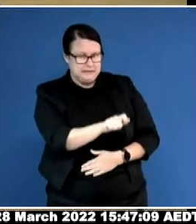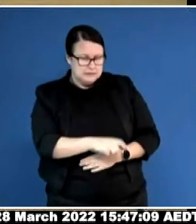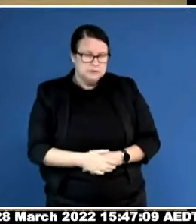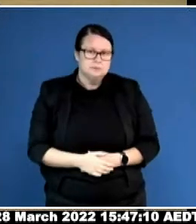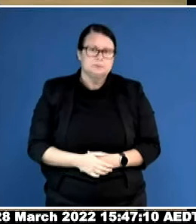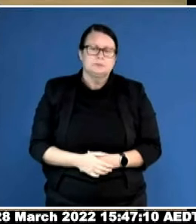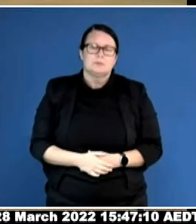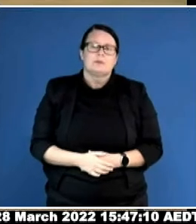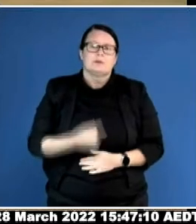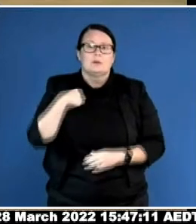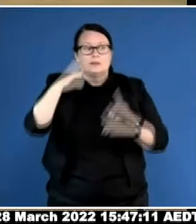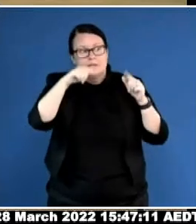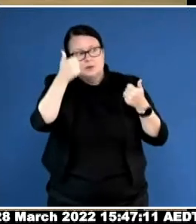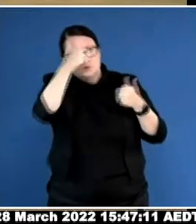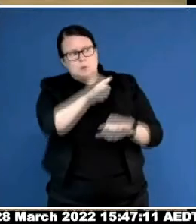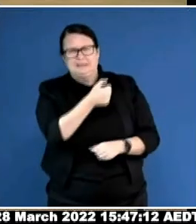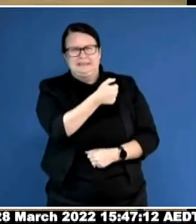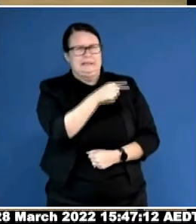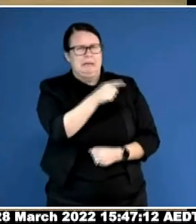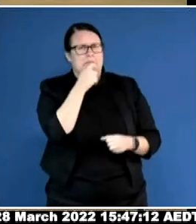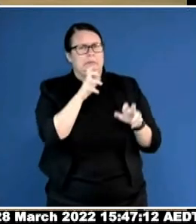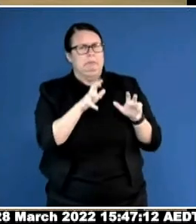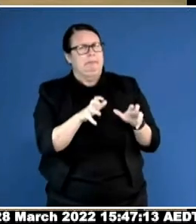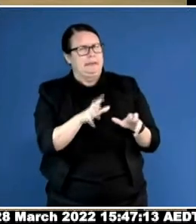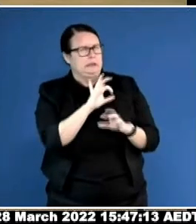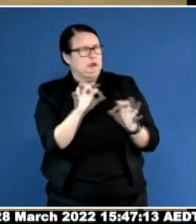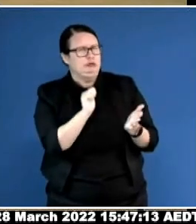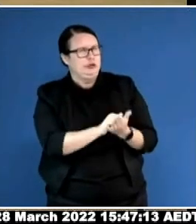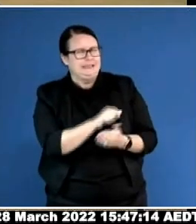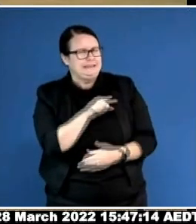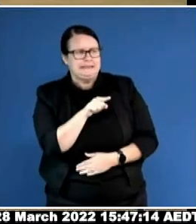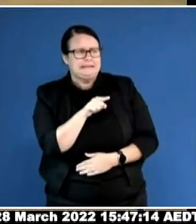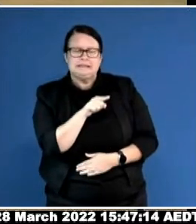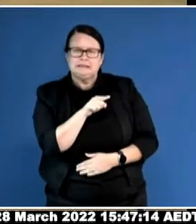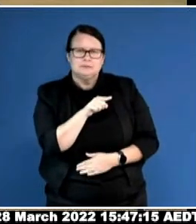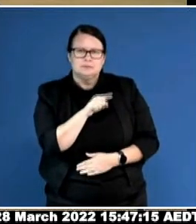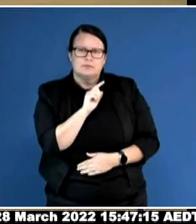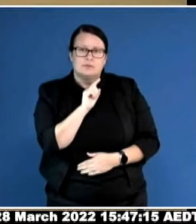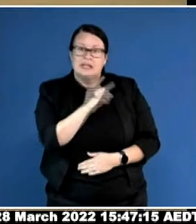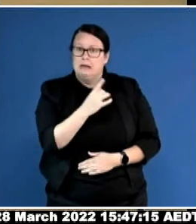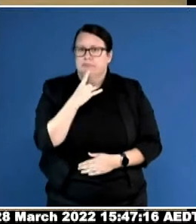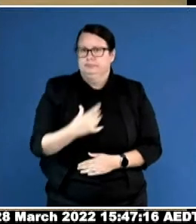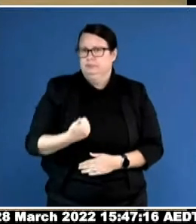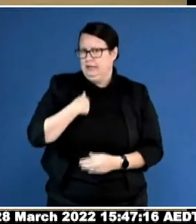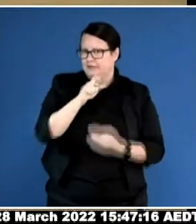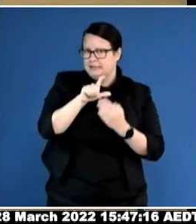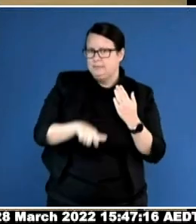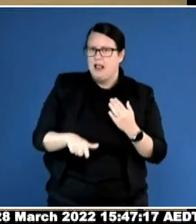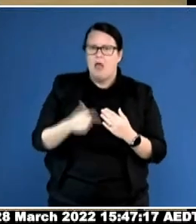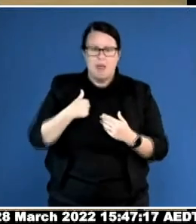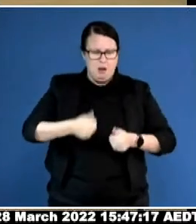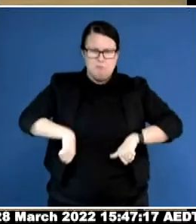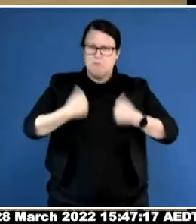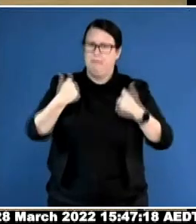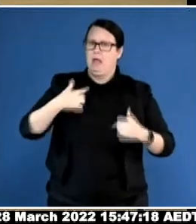started to get to know him, though, we realised things weren't quite right. Person six really did not like that I had a disability and was coping